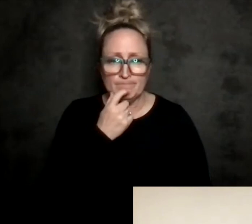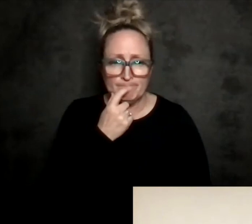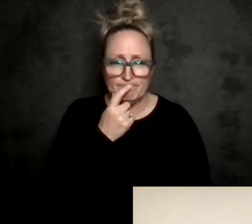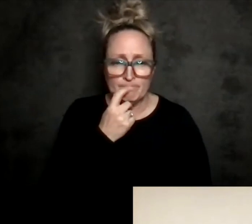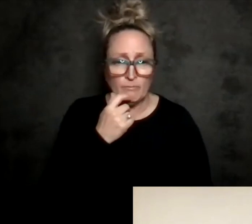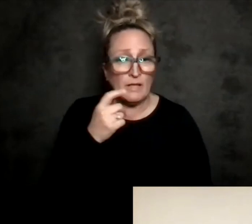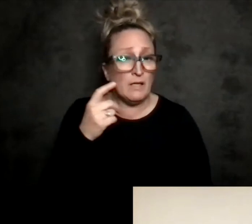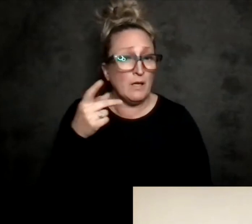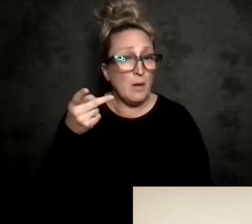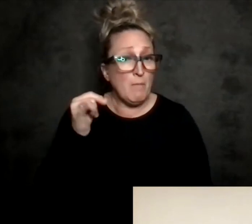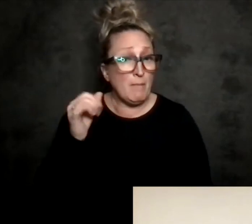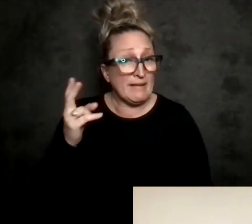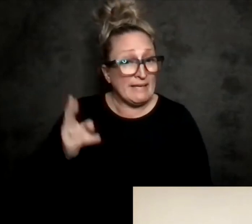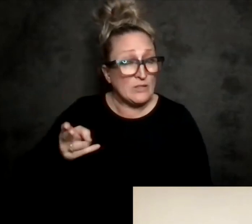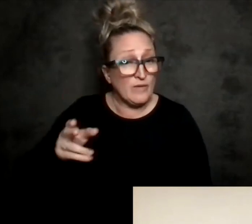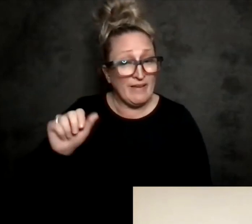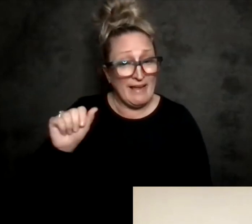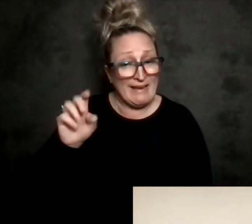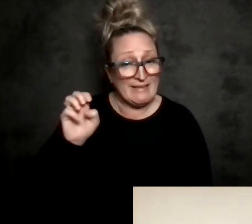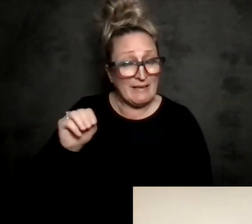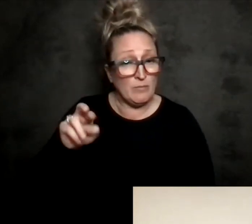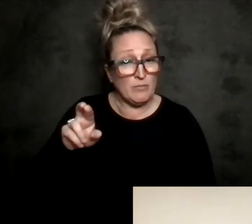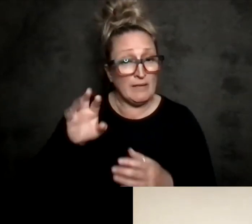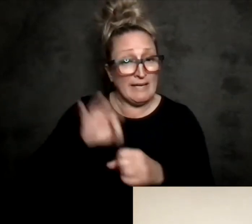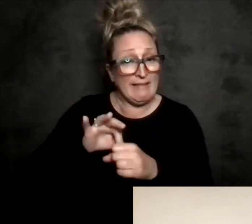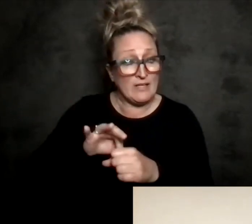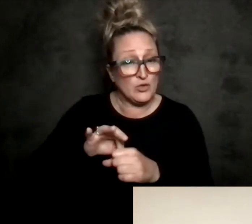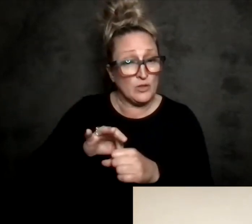is there a public history of ADEM election results